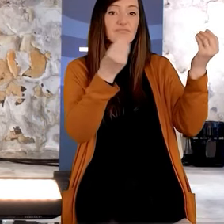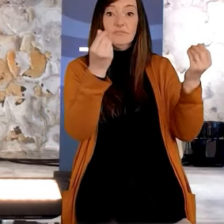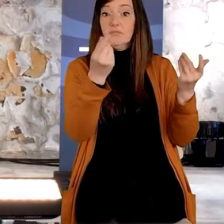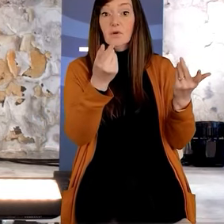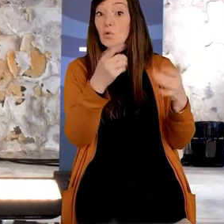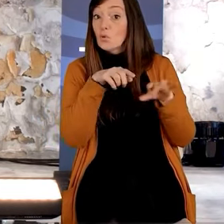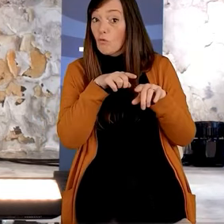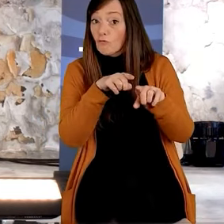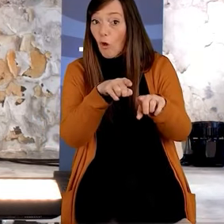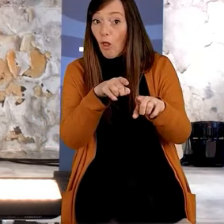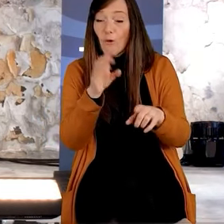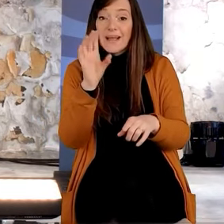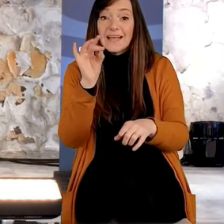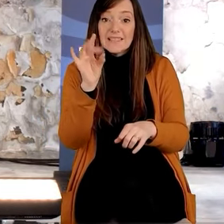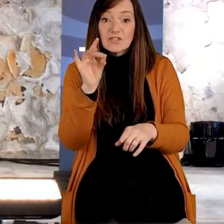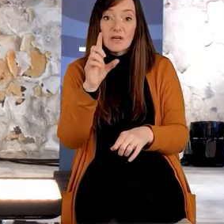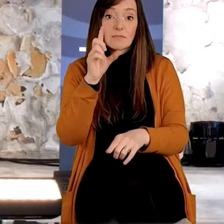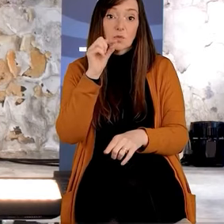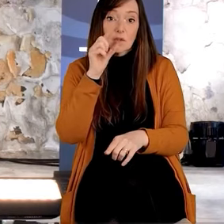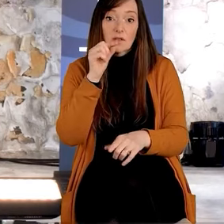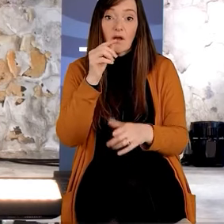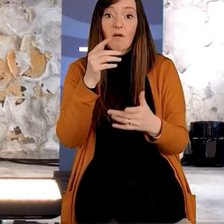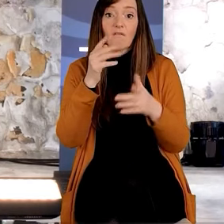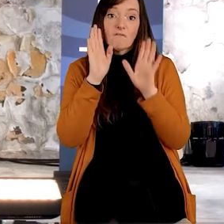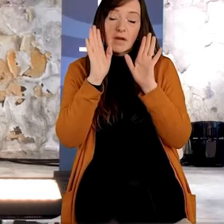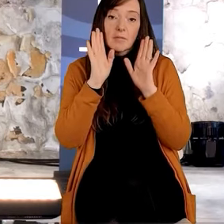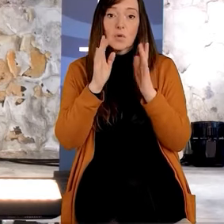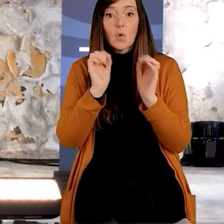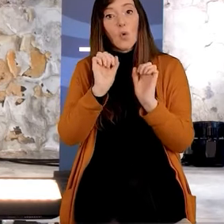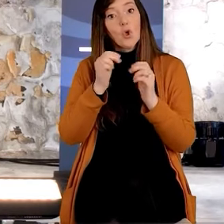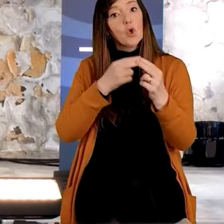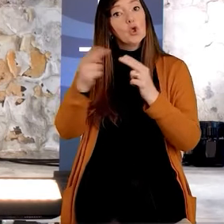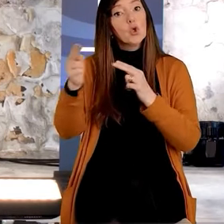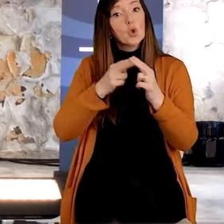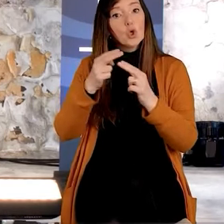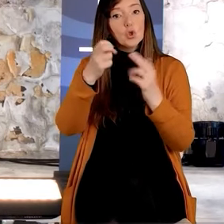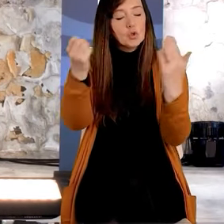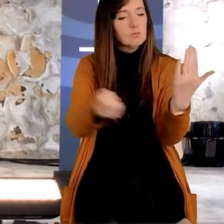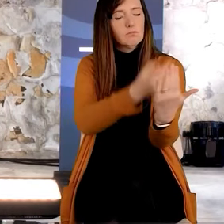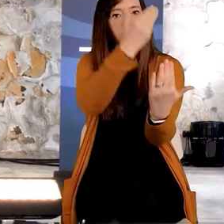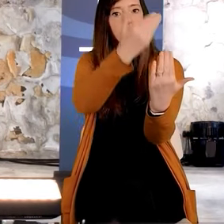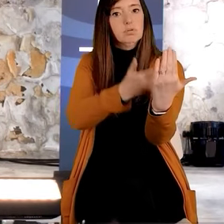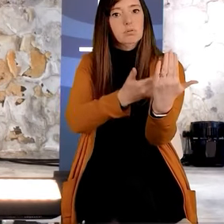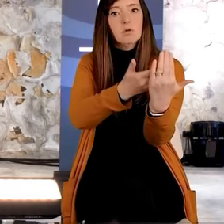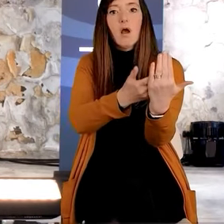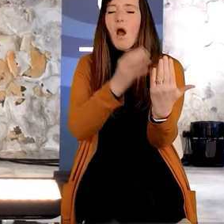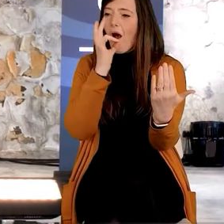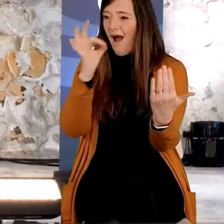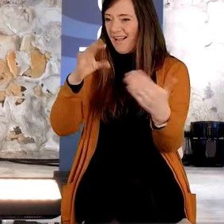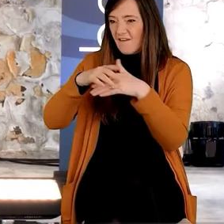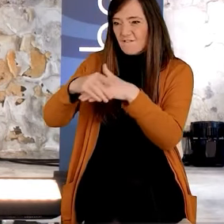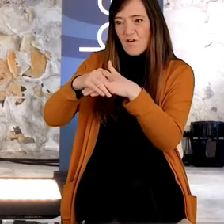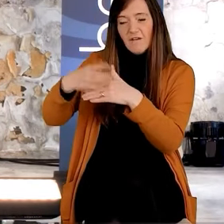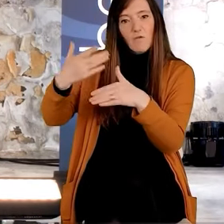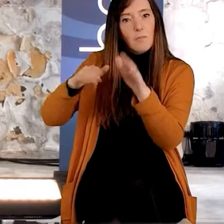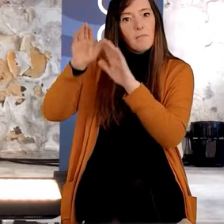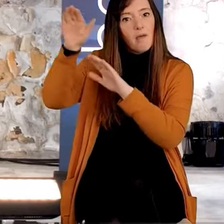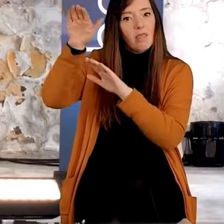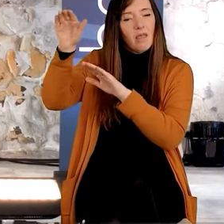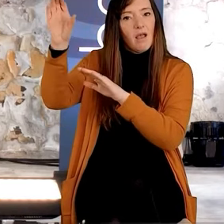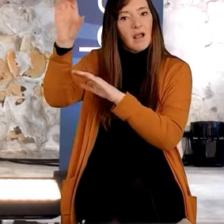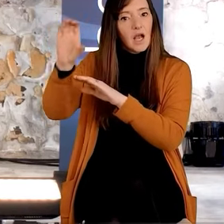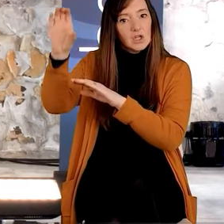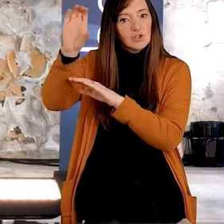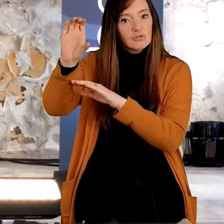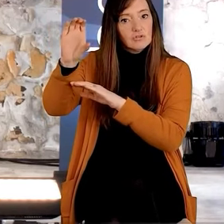I don't know who you follow on Twitter or Instagram or Facebook or what news feeds you get. I was asking a friend from another country what